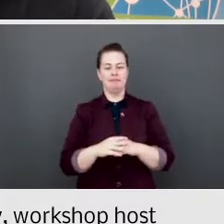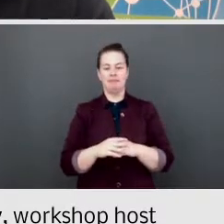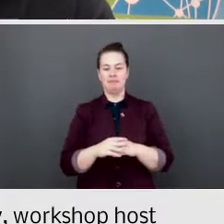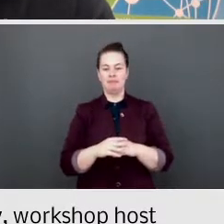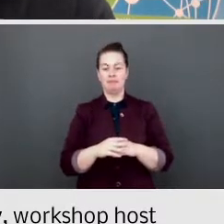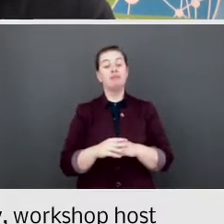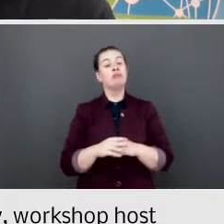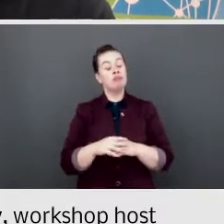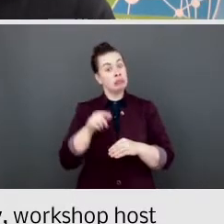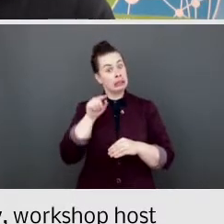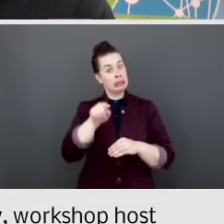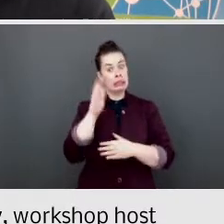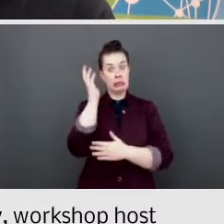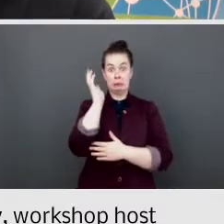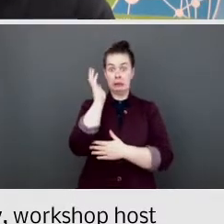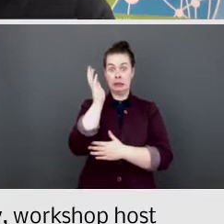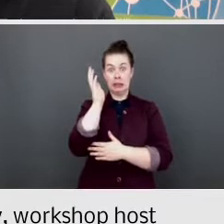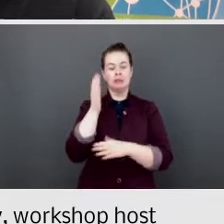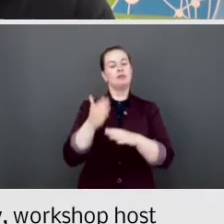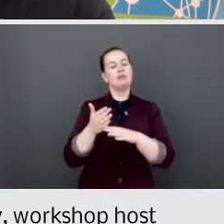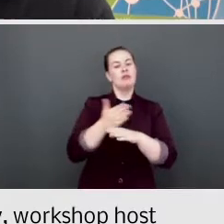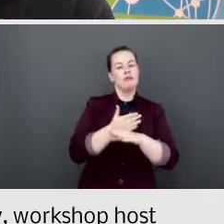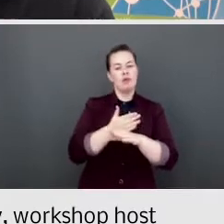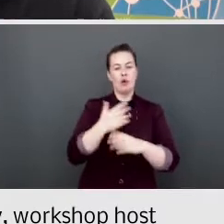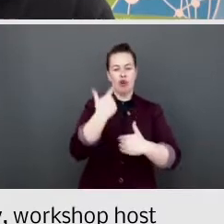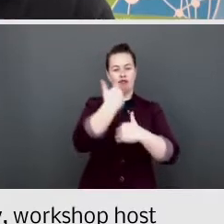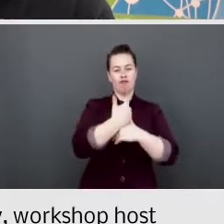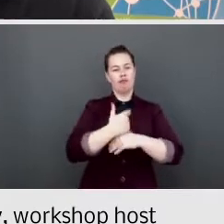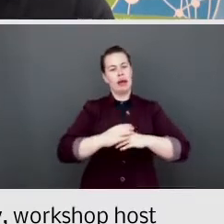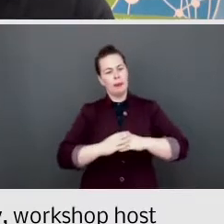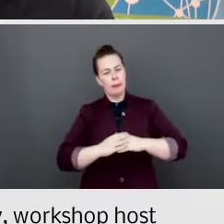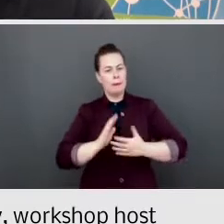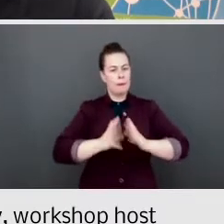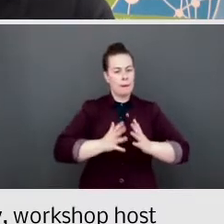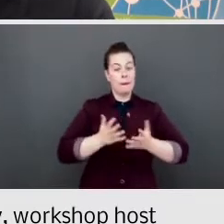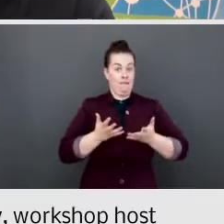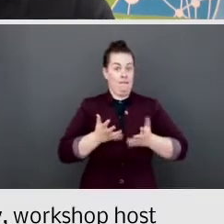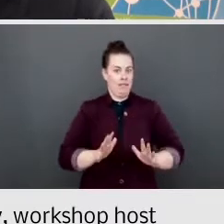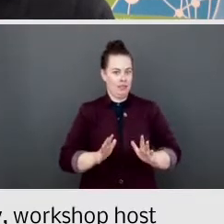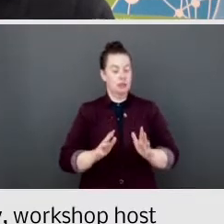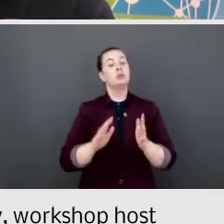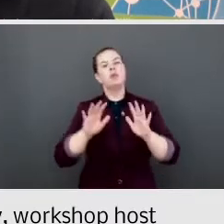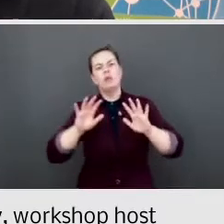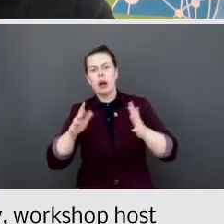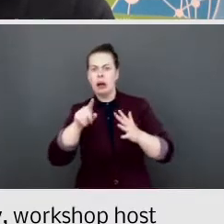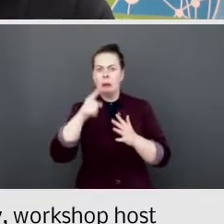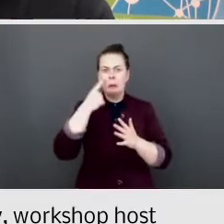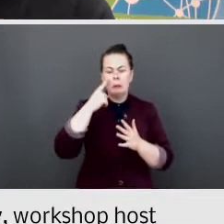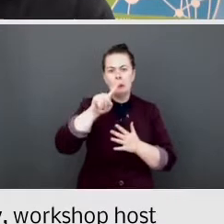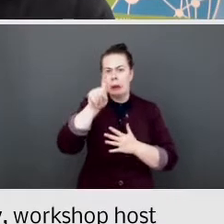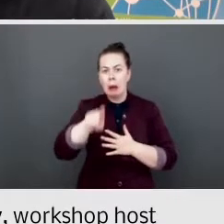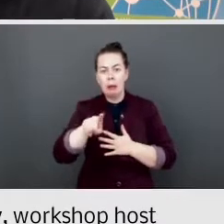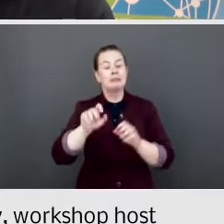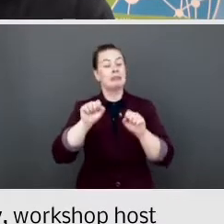know for you that these talks were pre-recorded. So we invite you to ask any questions in the